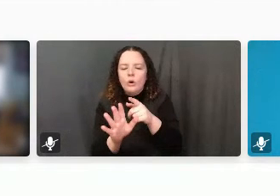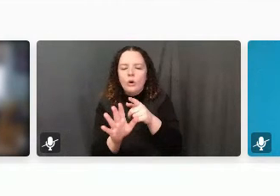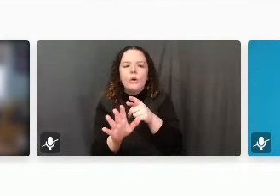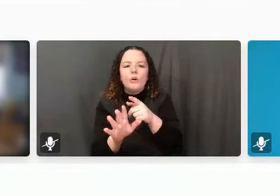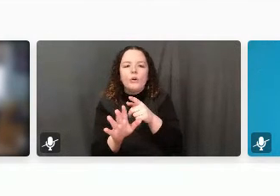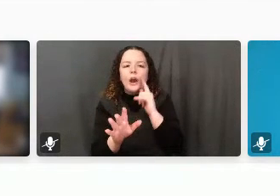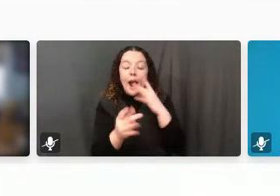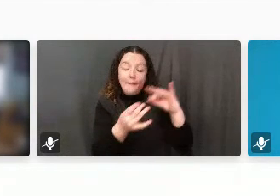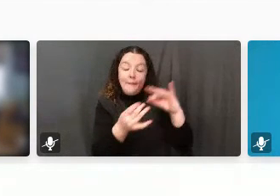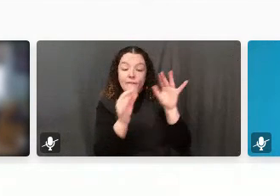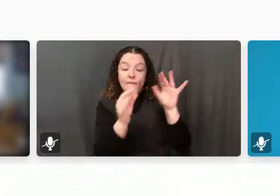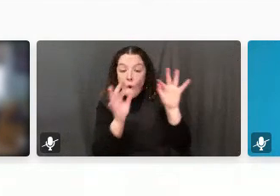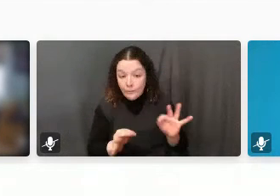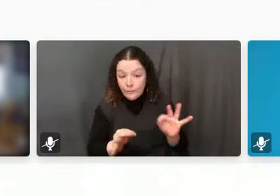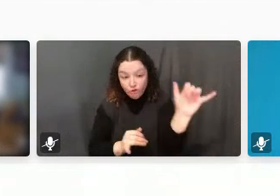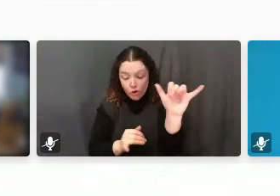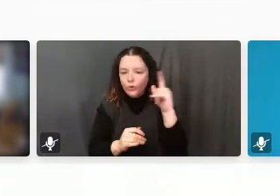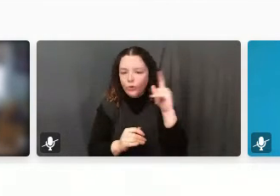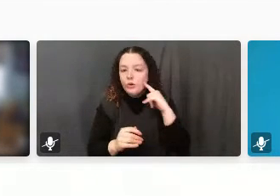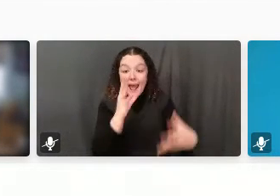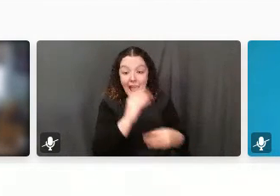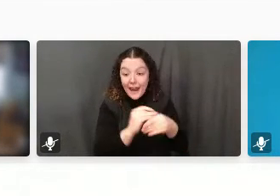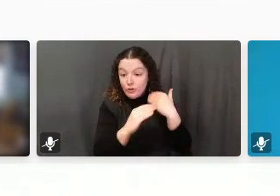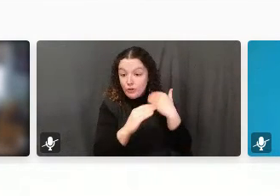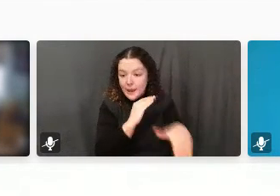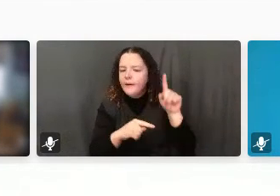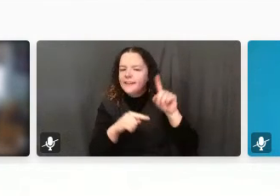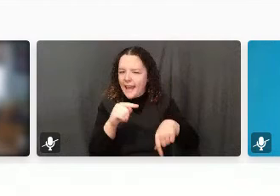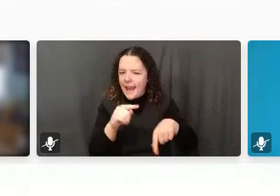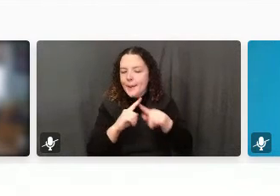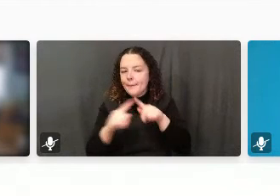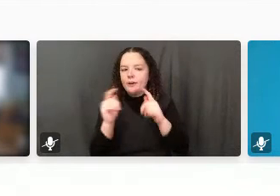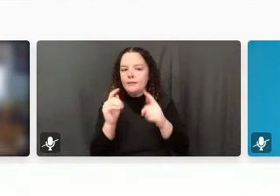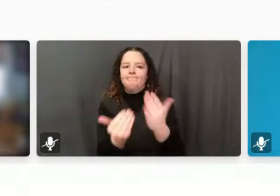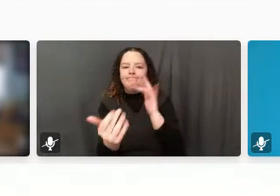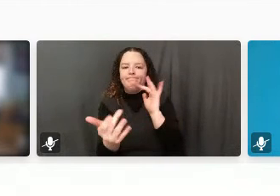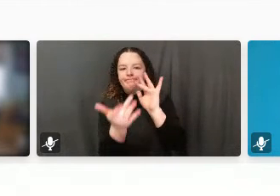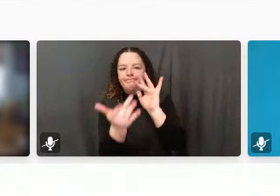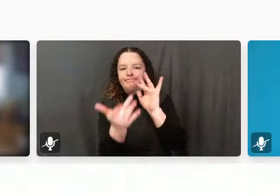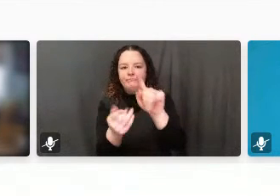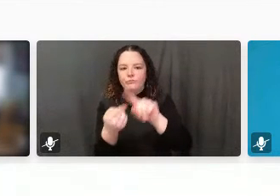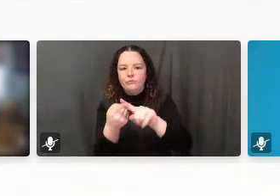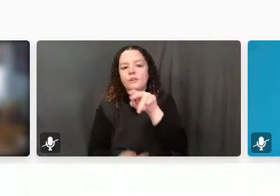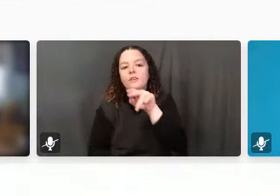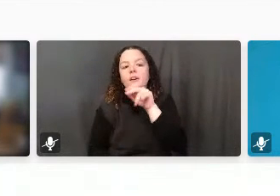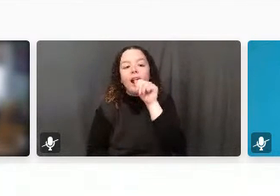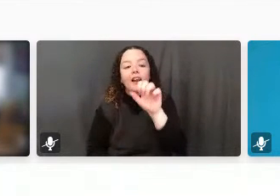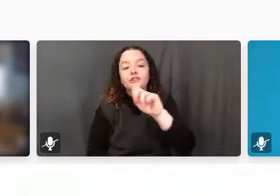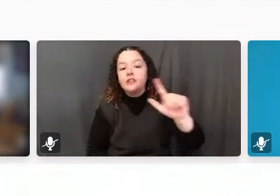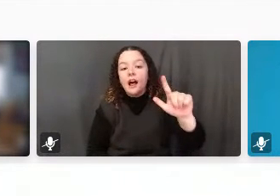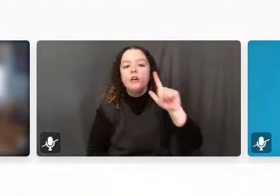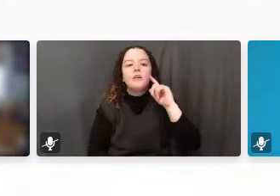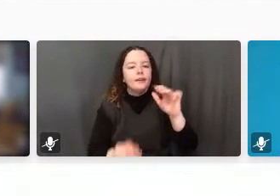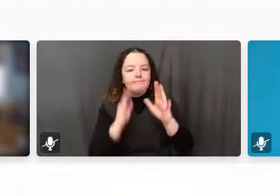can you can't add a form to your email, but you can easily link to a Nutshell form. You just go into Nutshell Forms and you can create a new form.